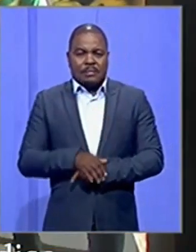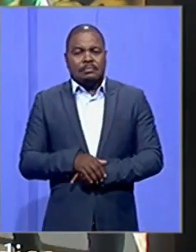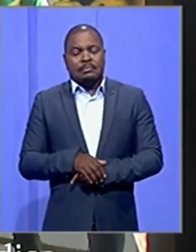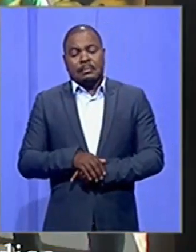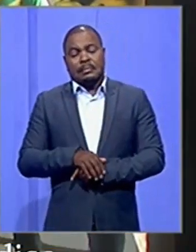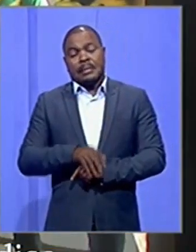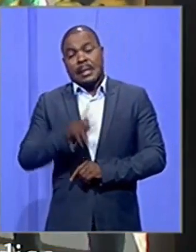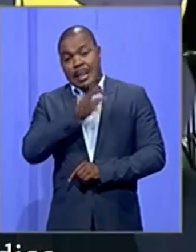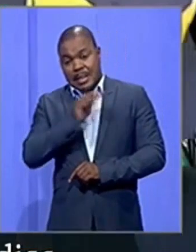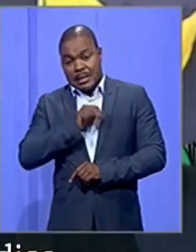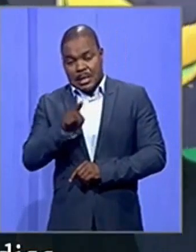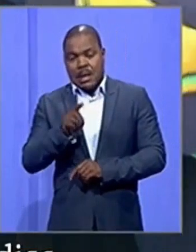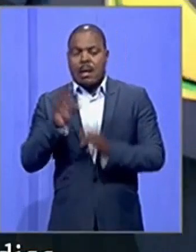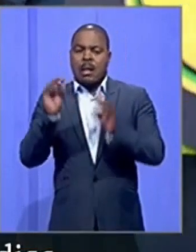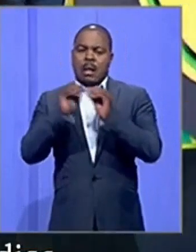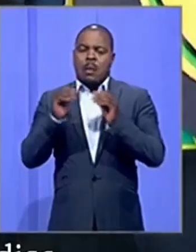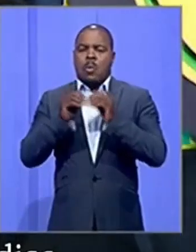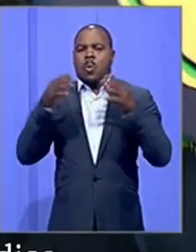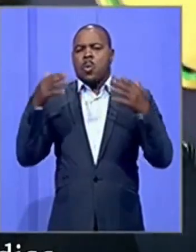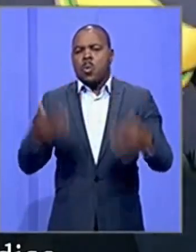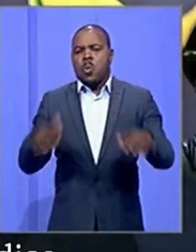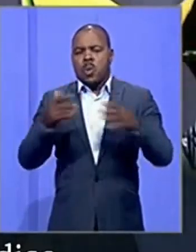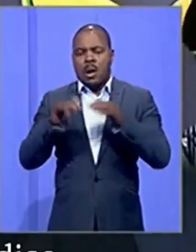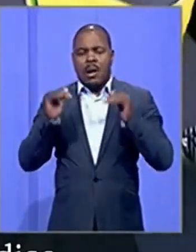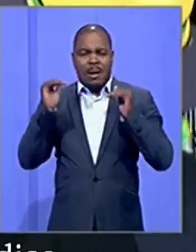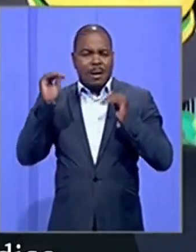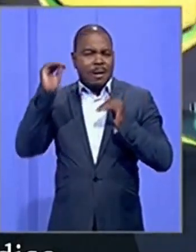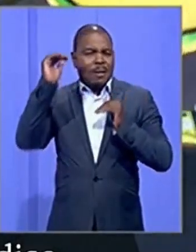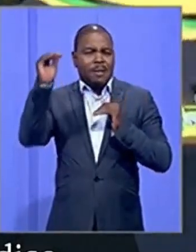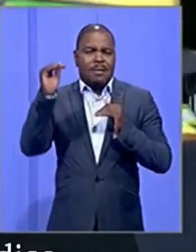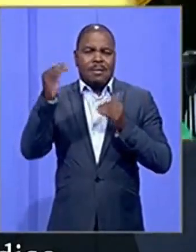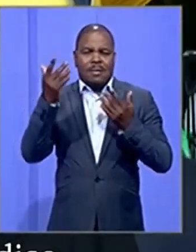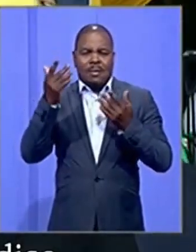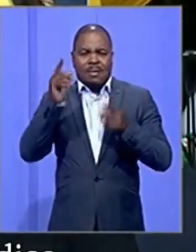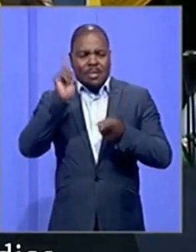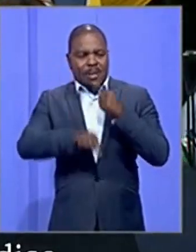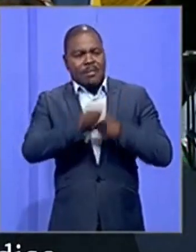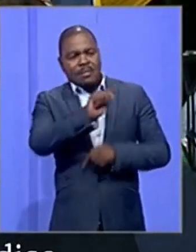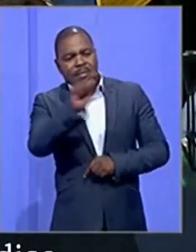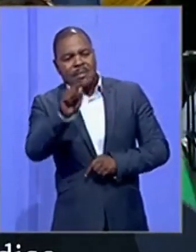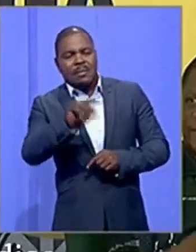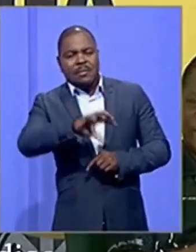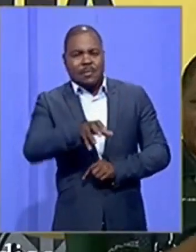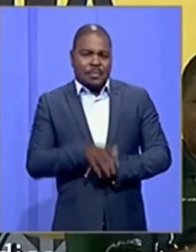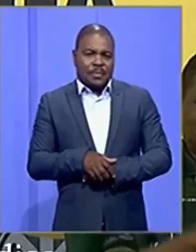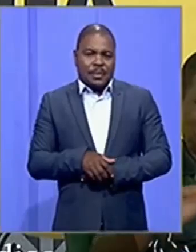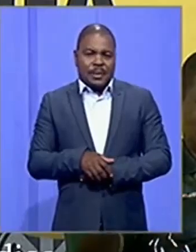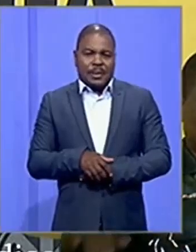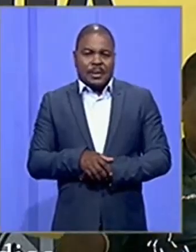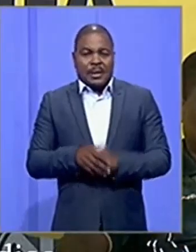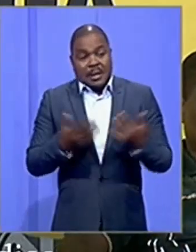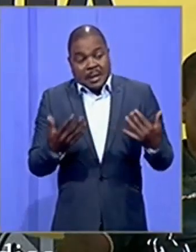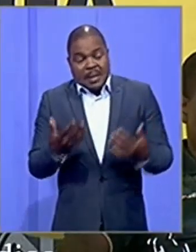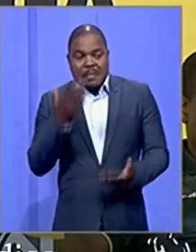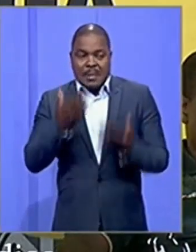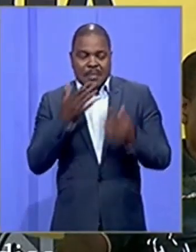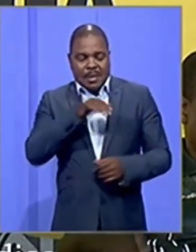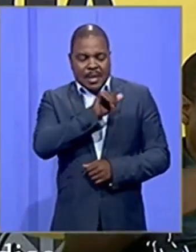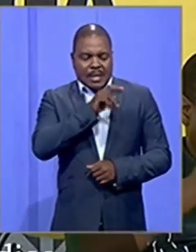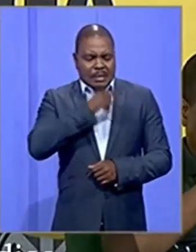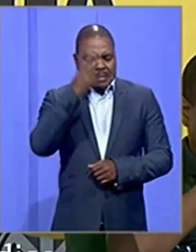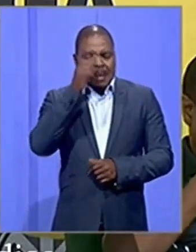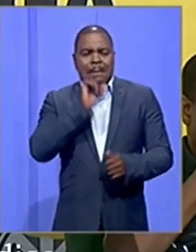ena le dipalo ko timo ho feta di province tse ding mme ke ka ho mohlomong ANC bone